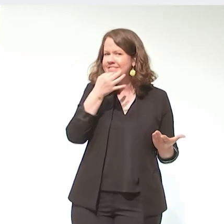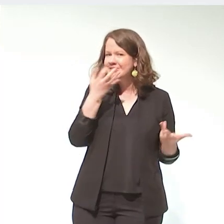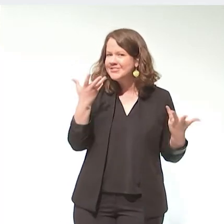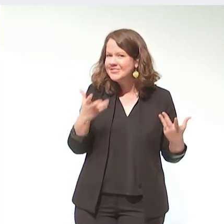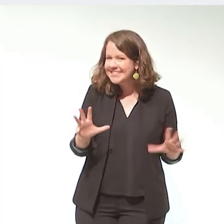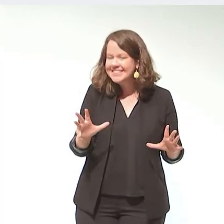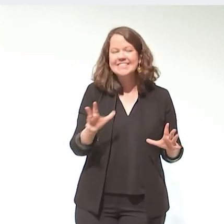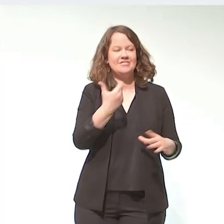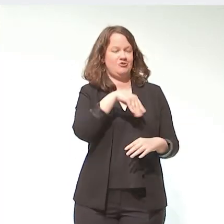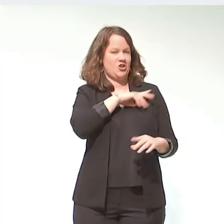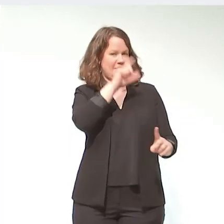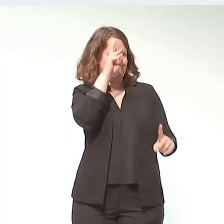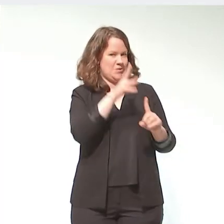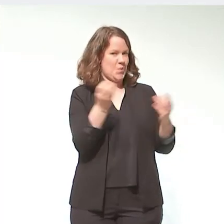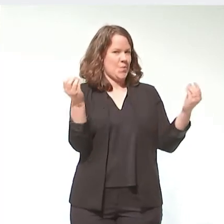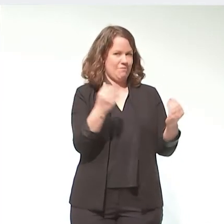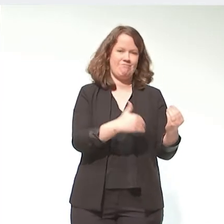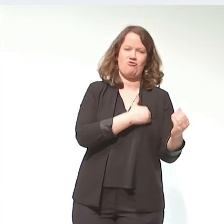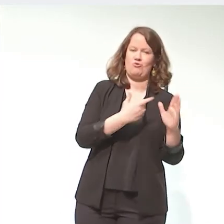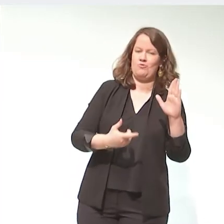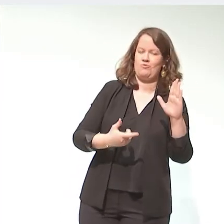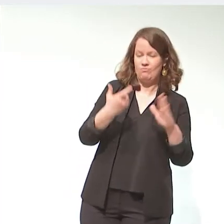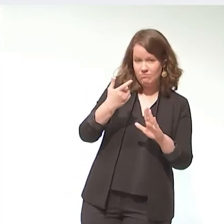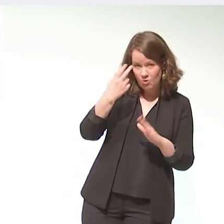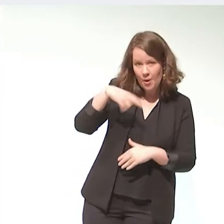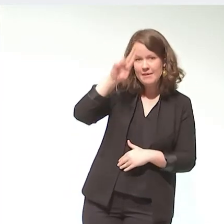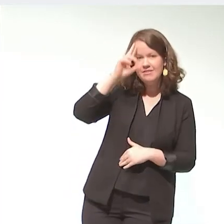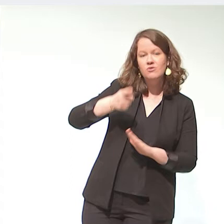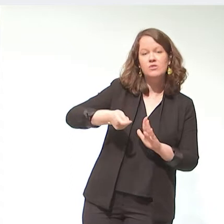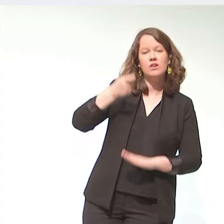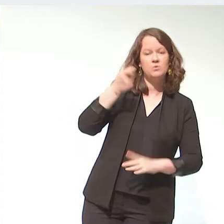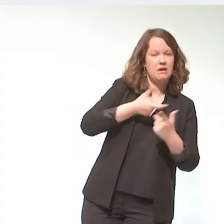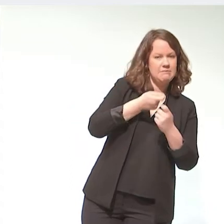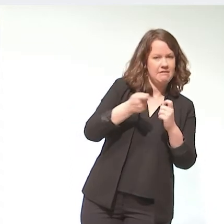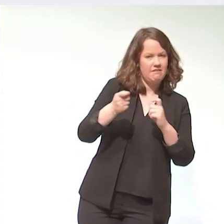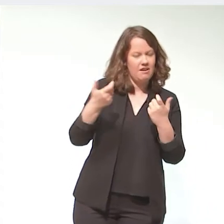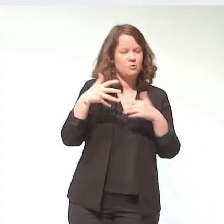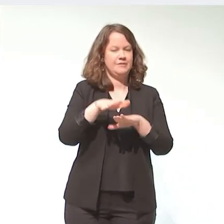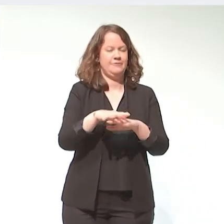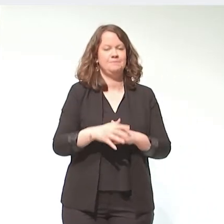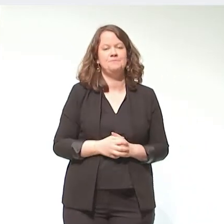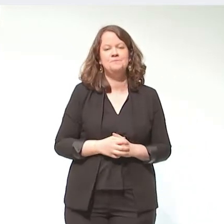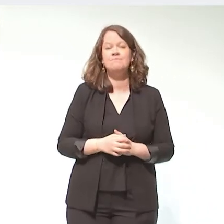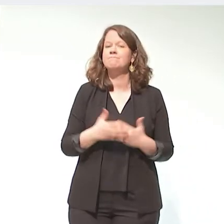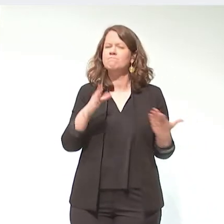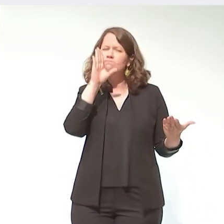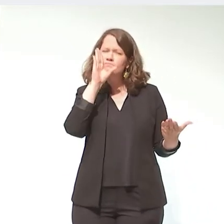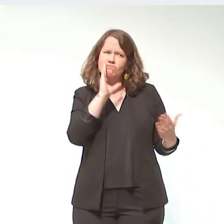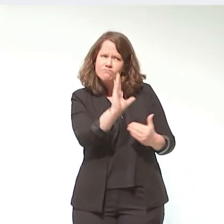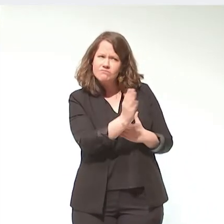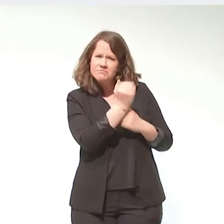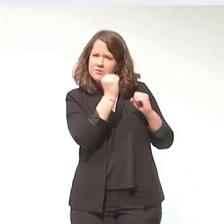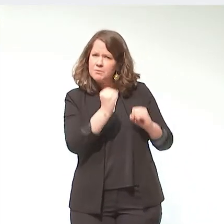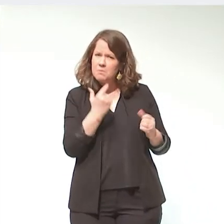Marta Prismanes. Andres, as I said before, your policy officer with the European Agency for Special Needs and Inclusive Education.